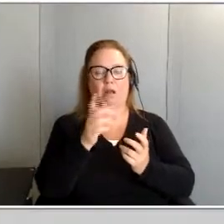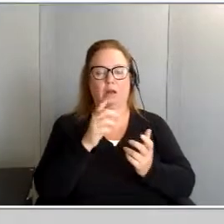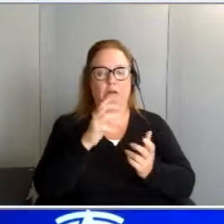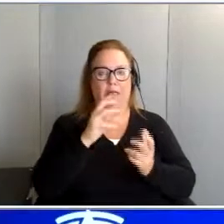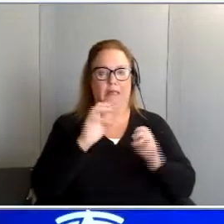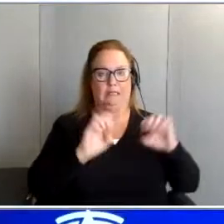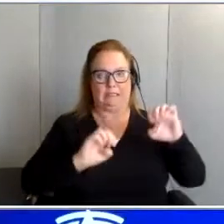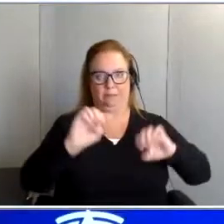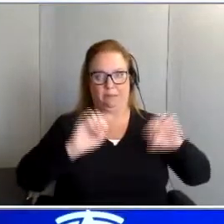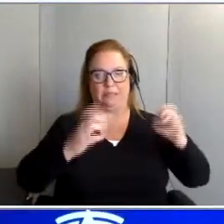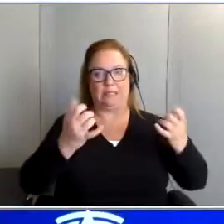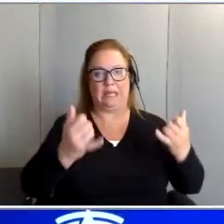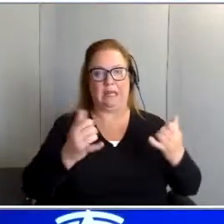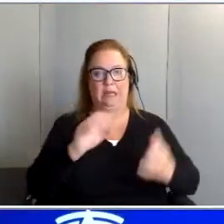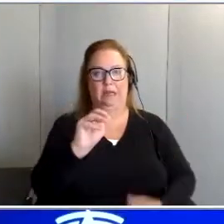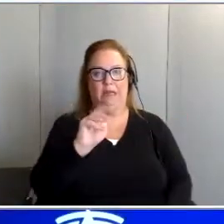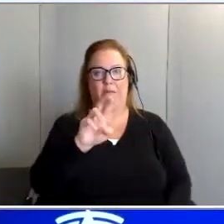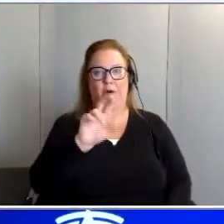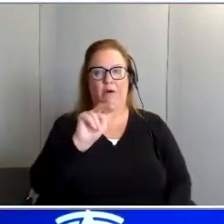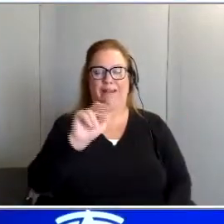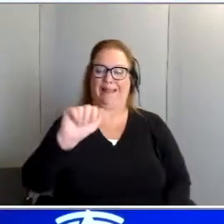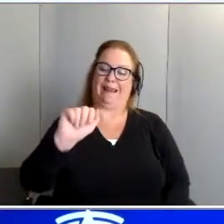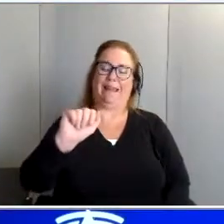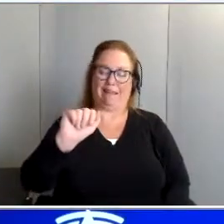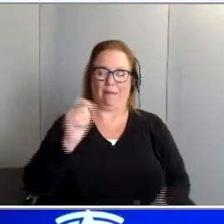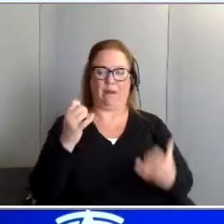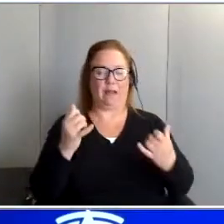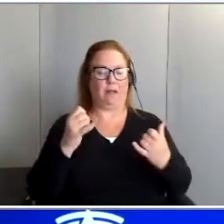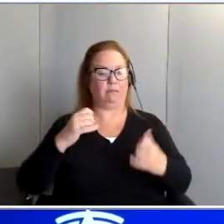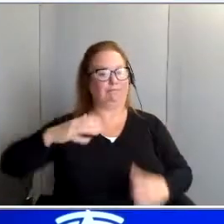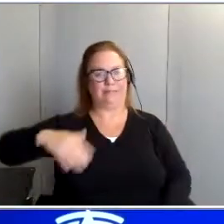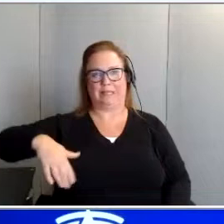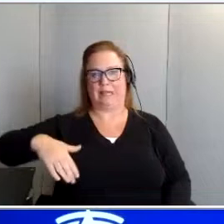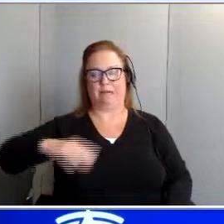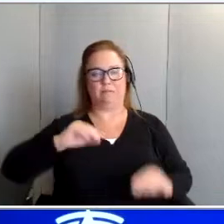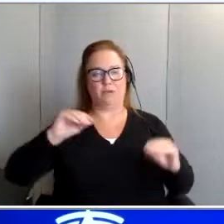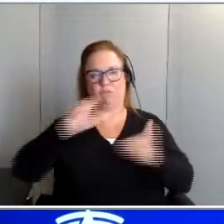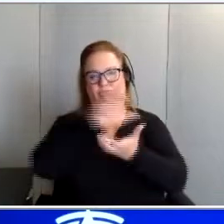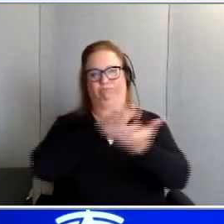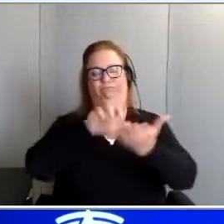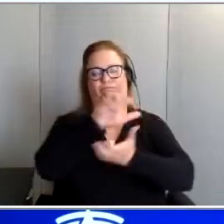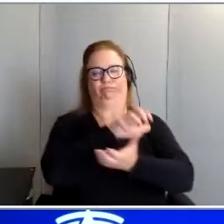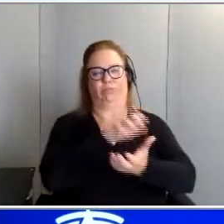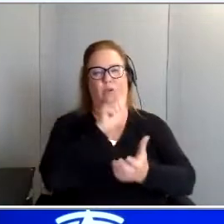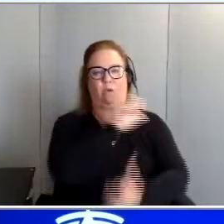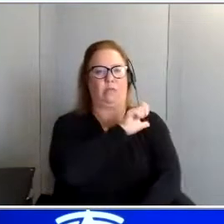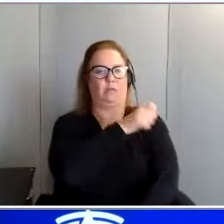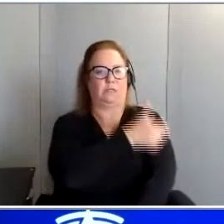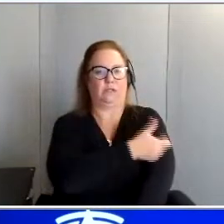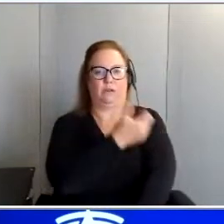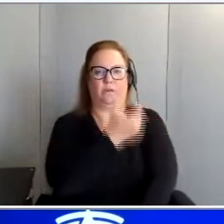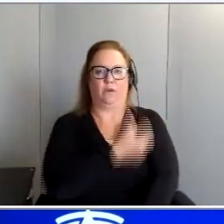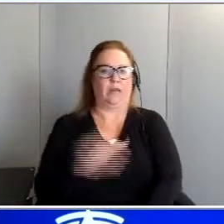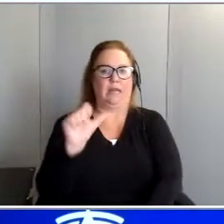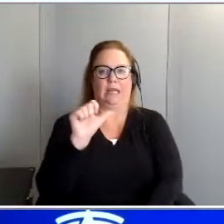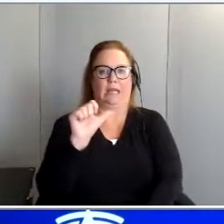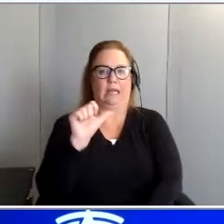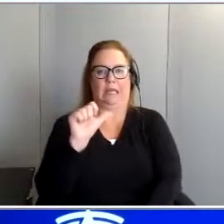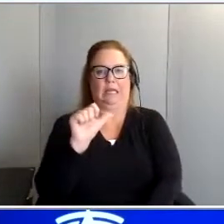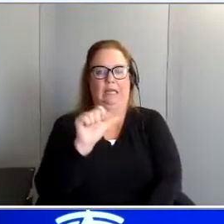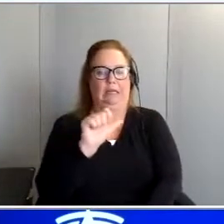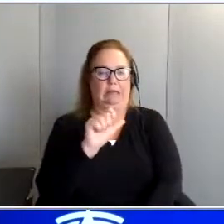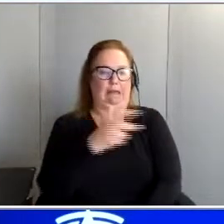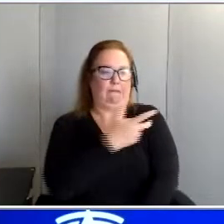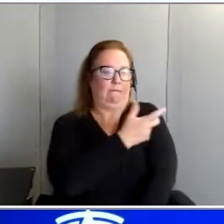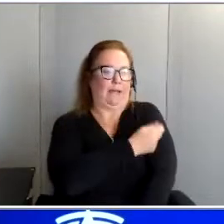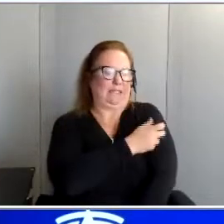on, especially with the mRNA platform. As of yet, there is no formulation, no authorization for any vaccine